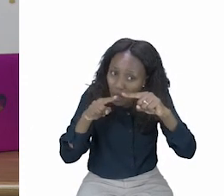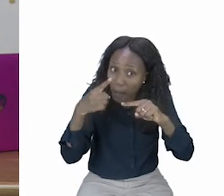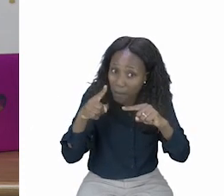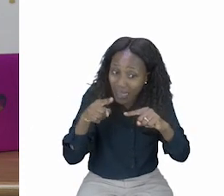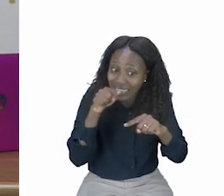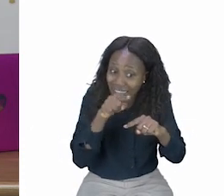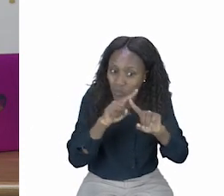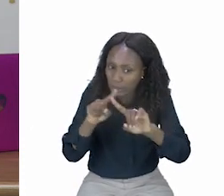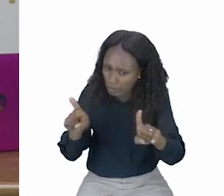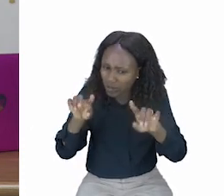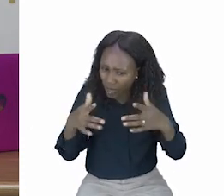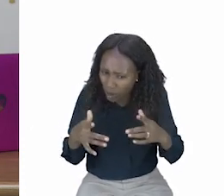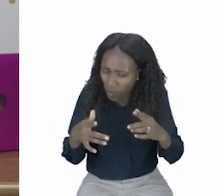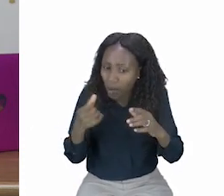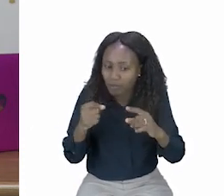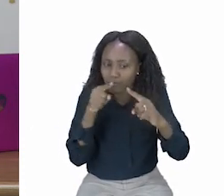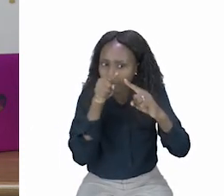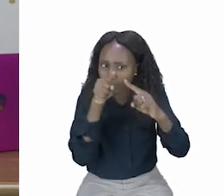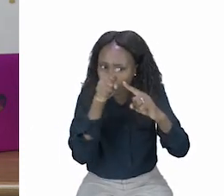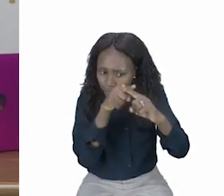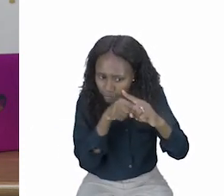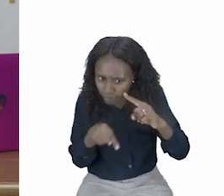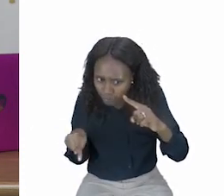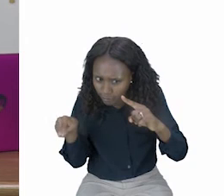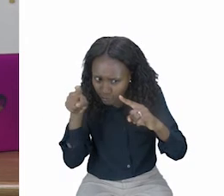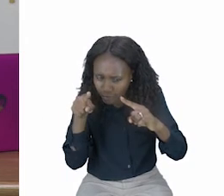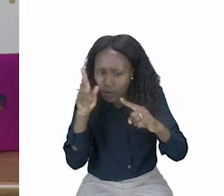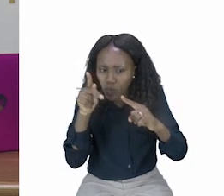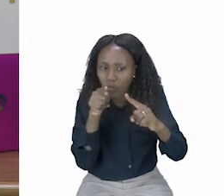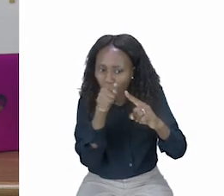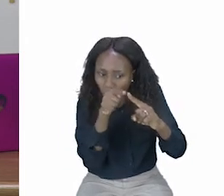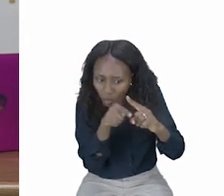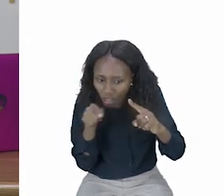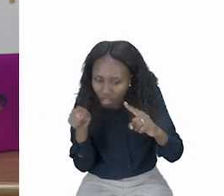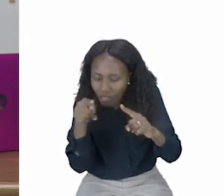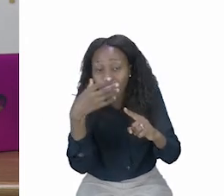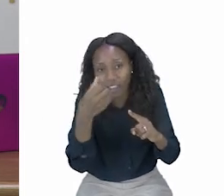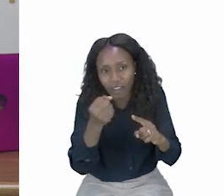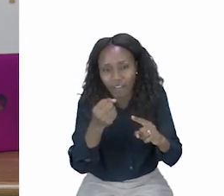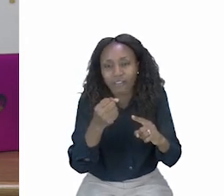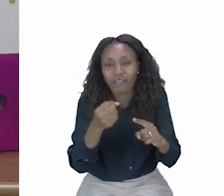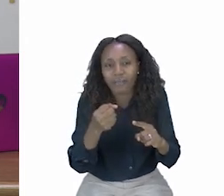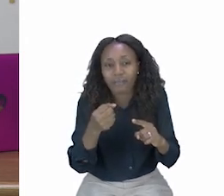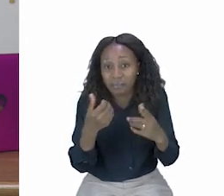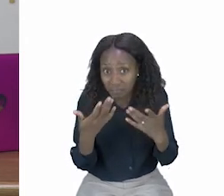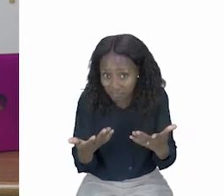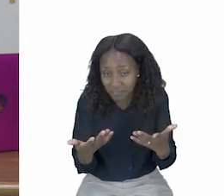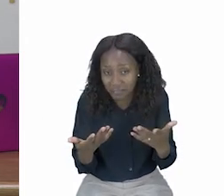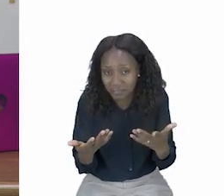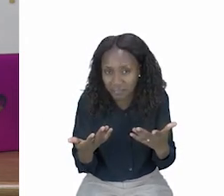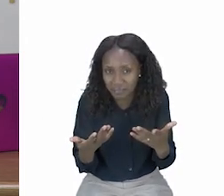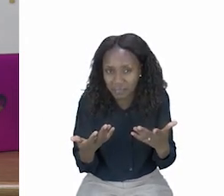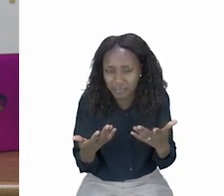and corners. So you are going to count the sides and corners of this octagon. Now